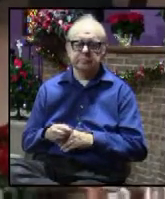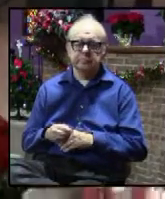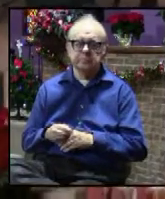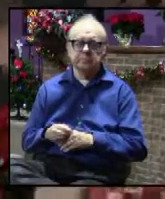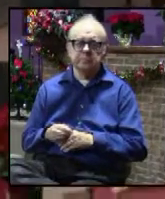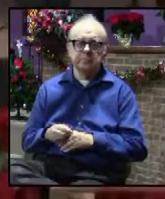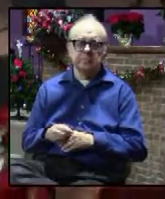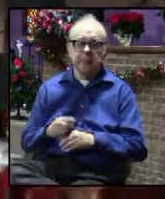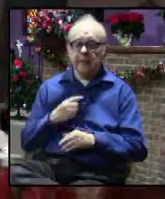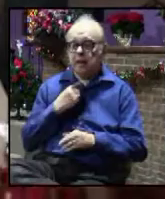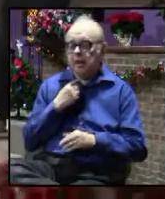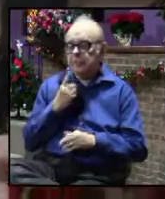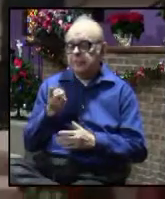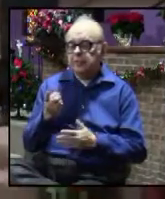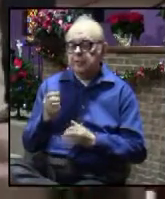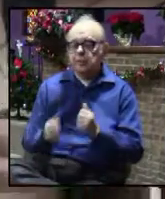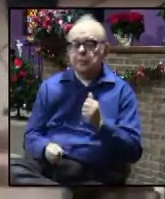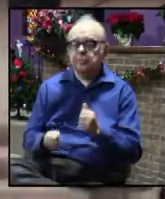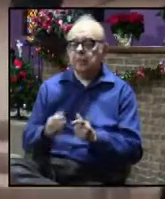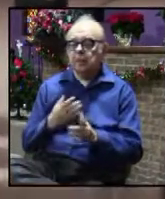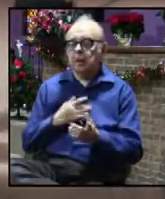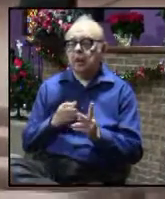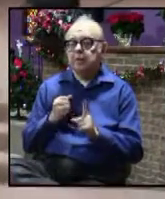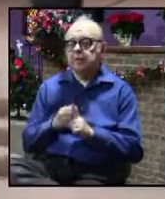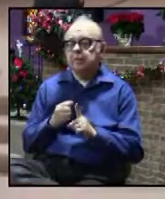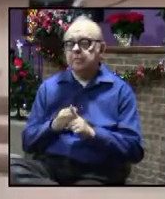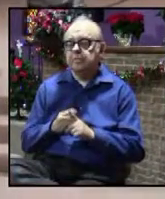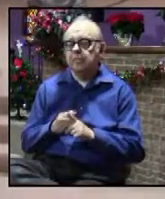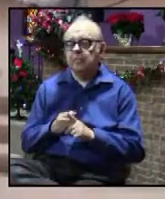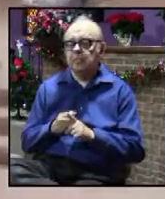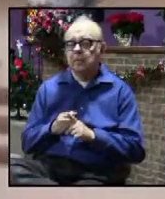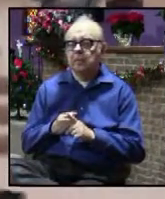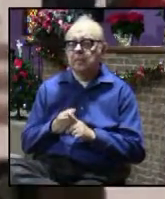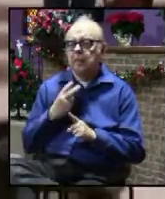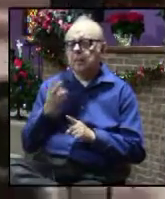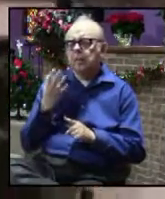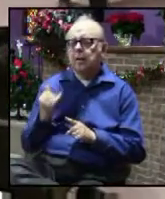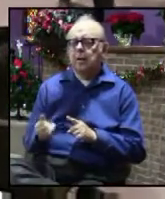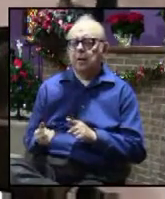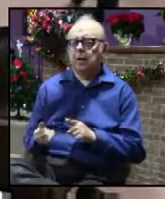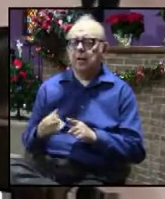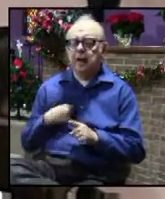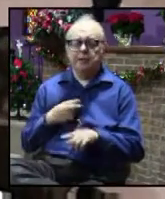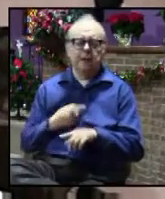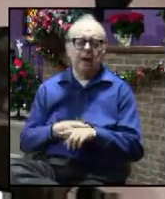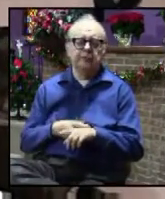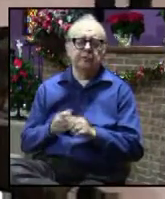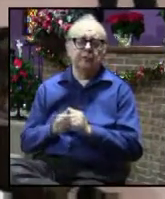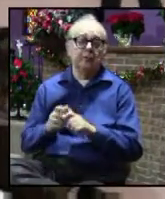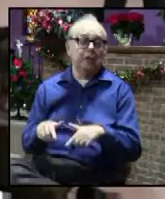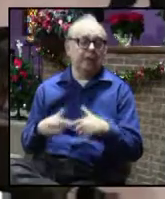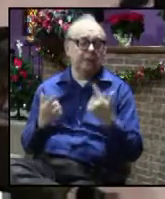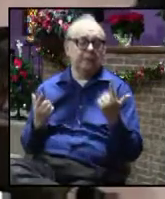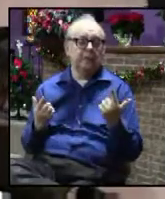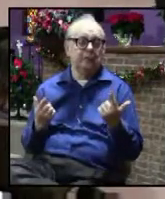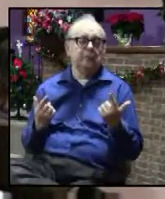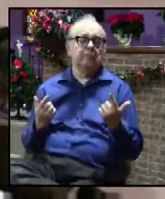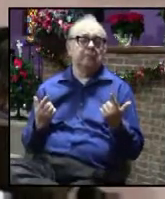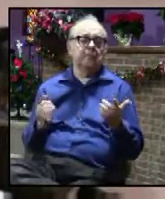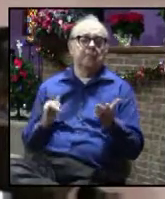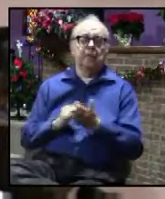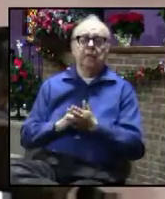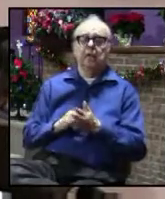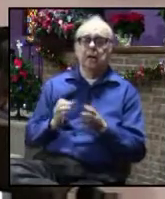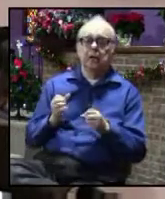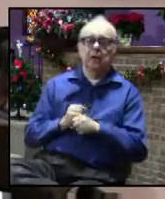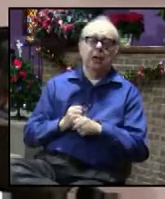to tell you what your heart beats? You see, because there's going to be times in your life that you're